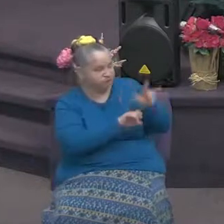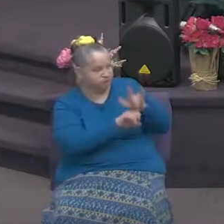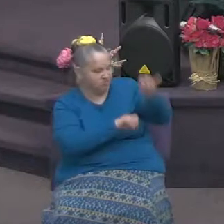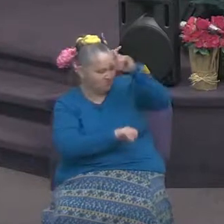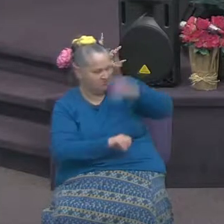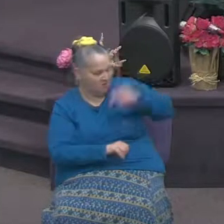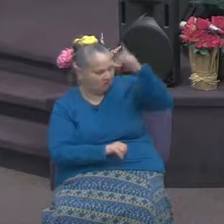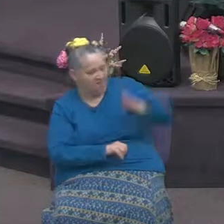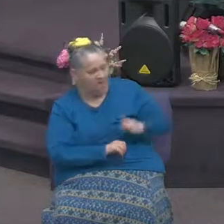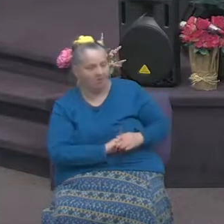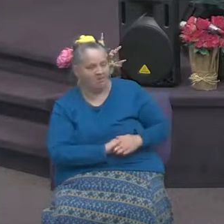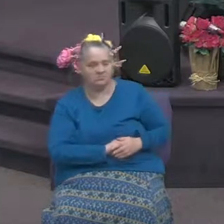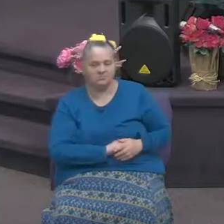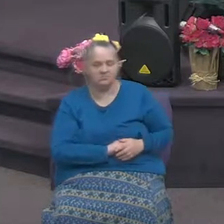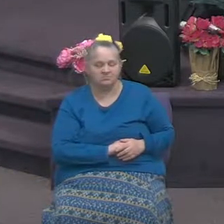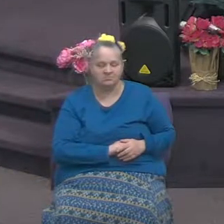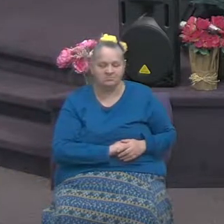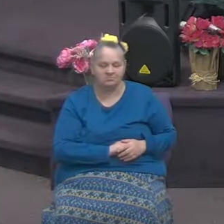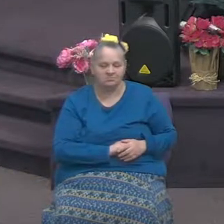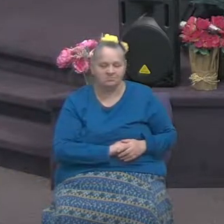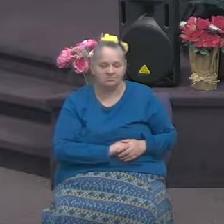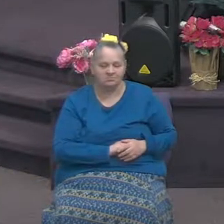the man or woman of God.